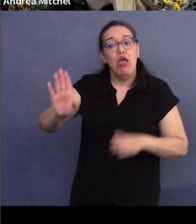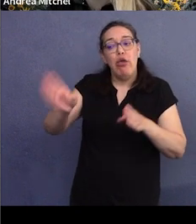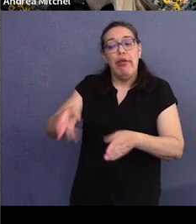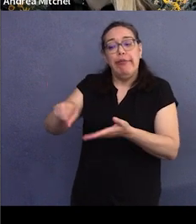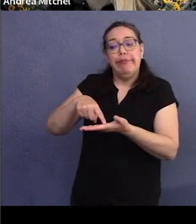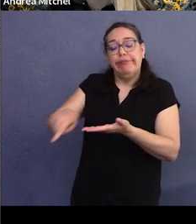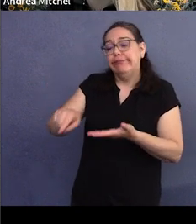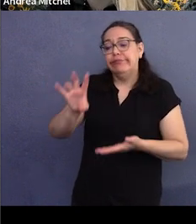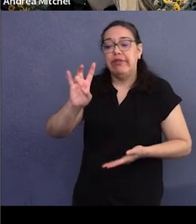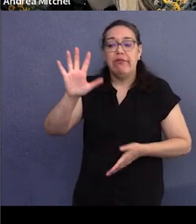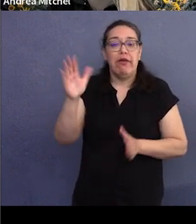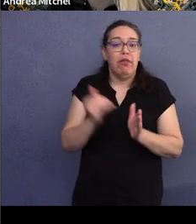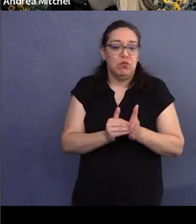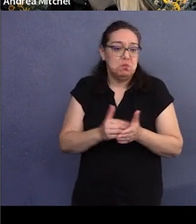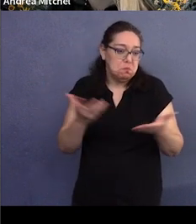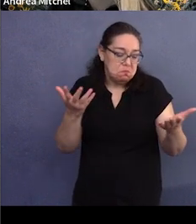$75,000.